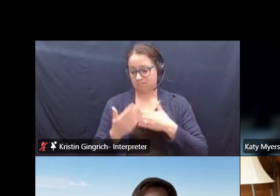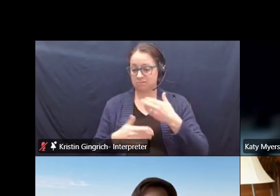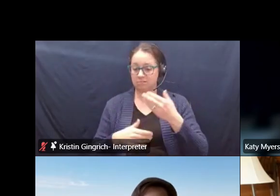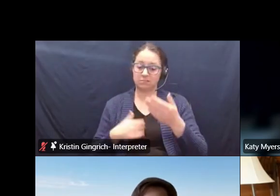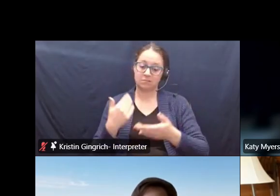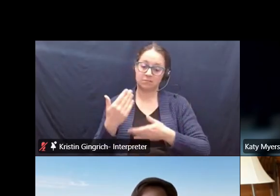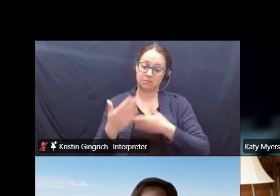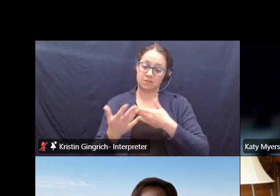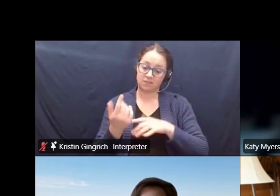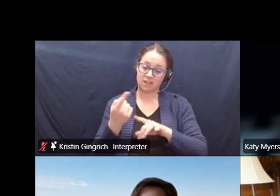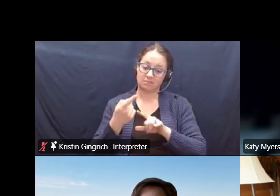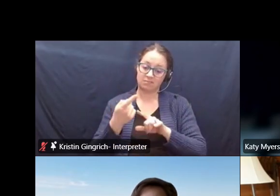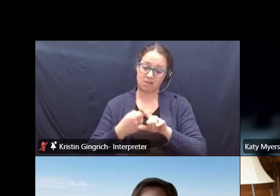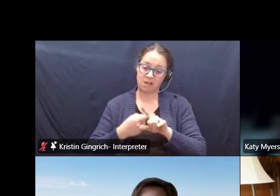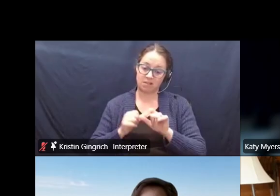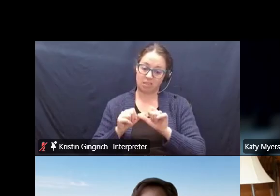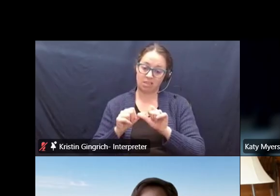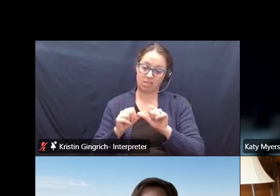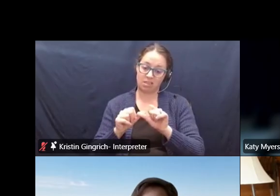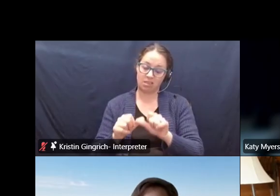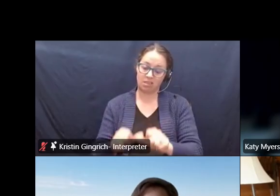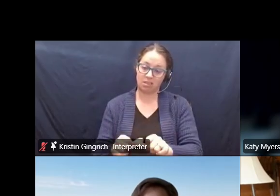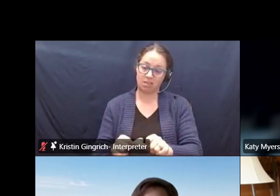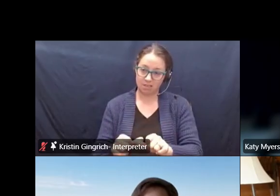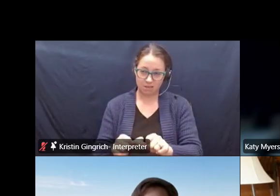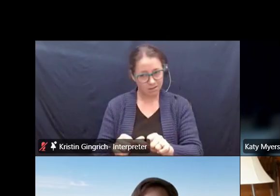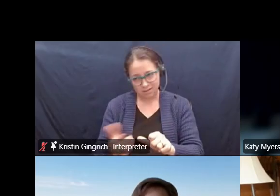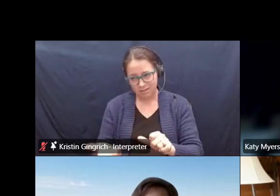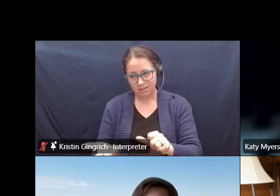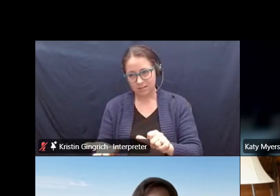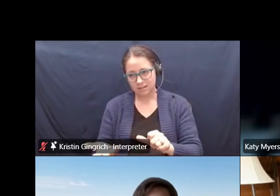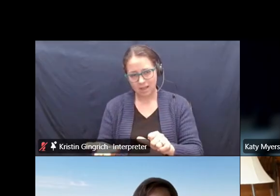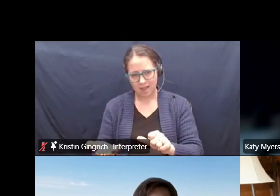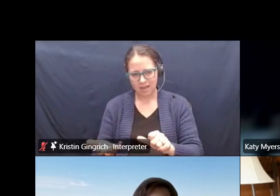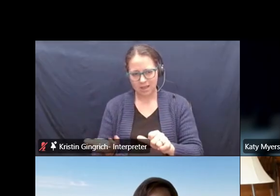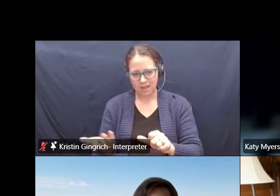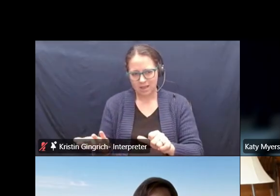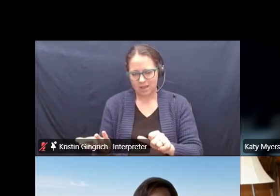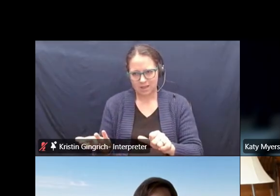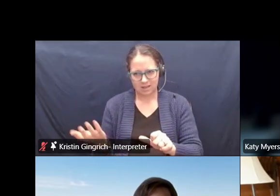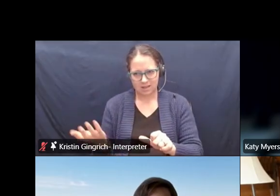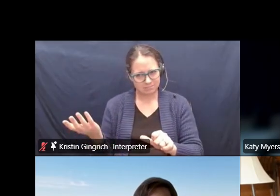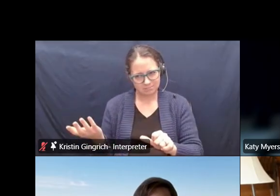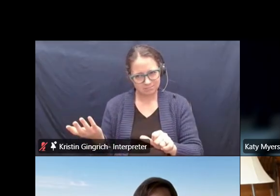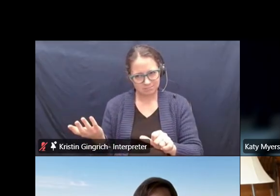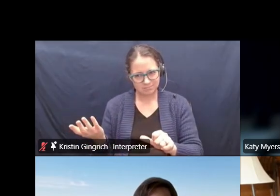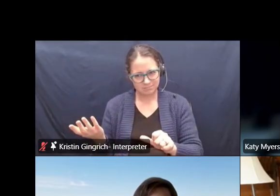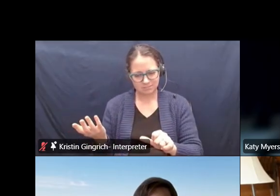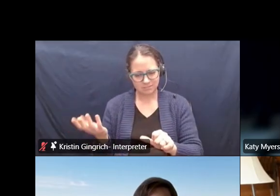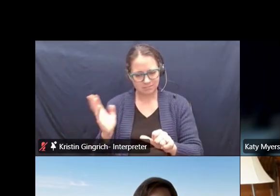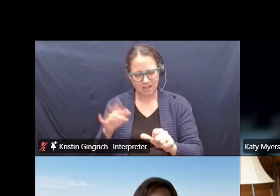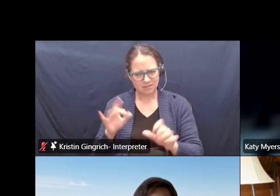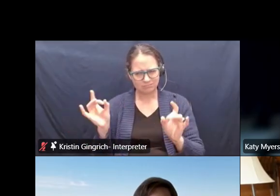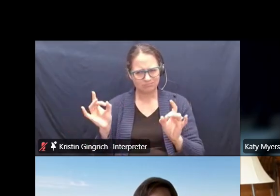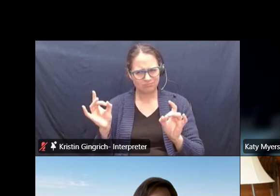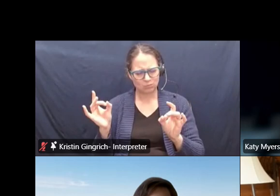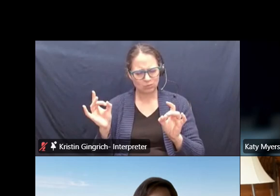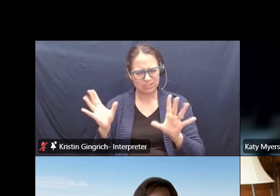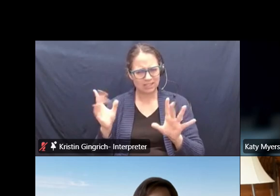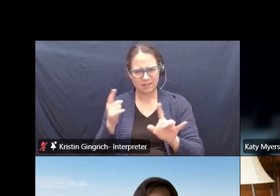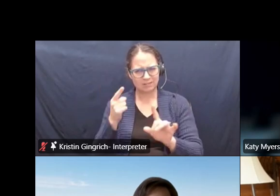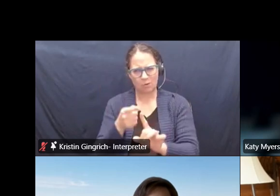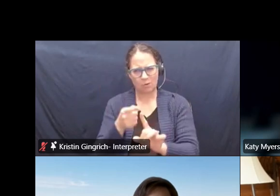over 15 months, I mean, I can't even, it is a ridiculous objective. It